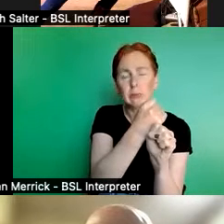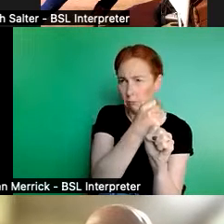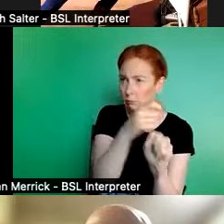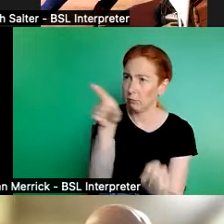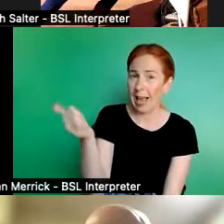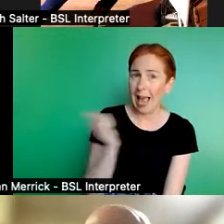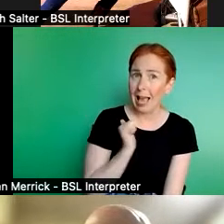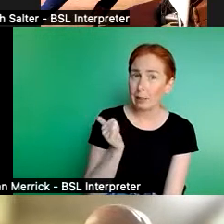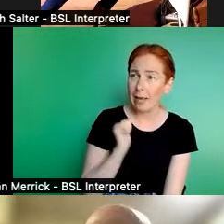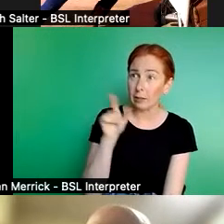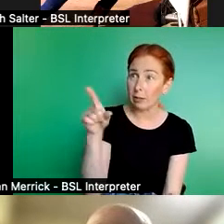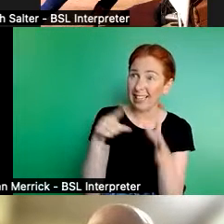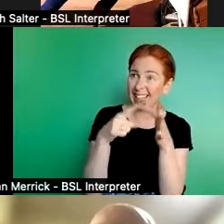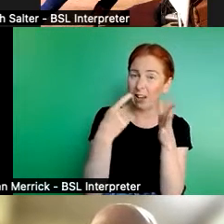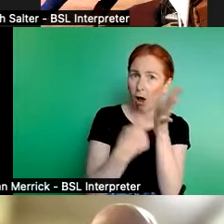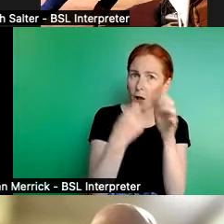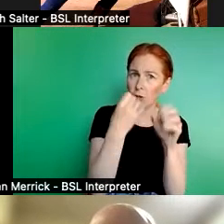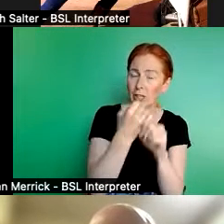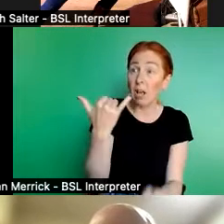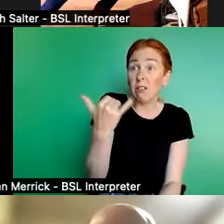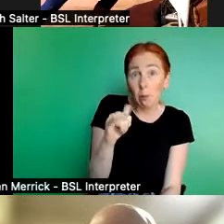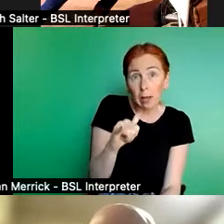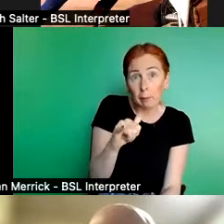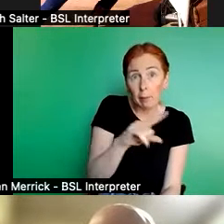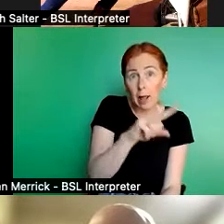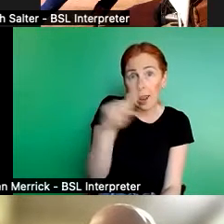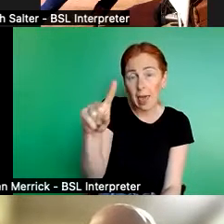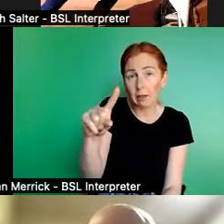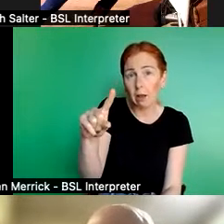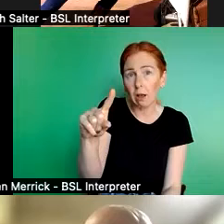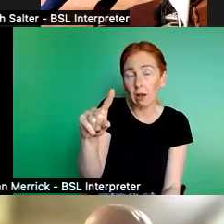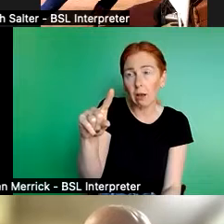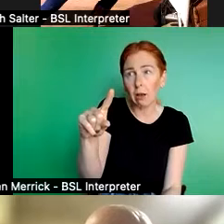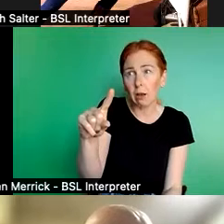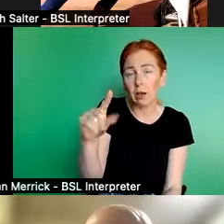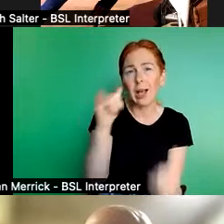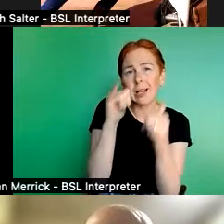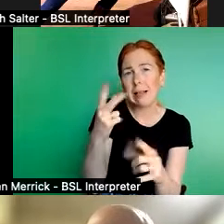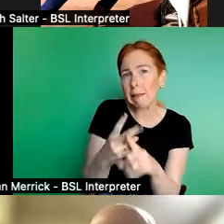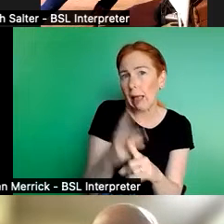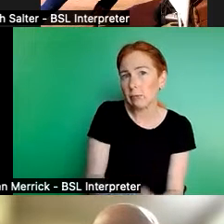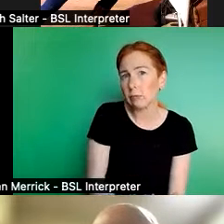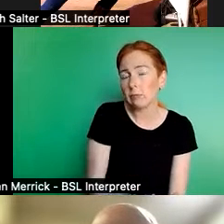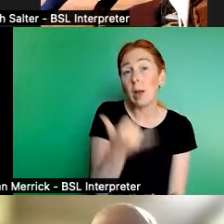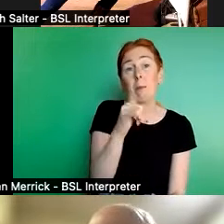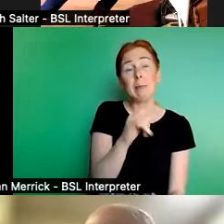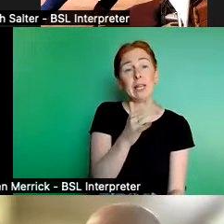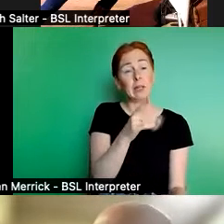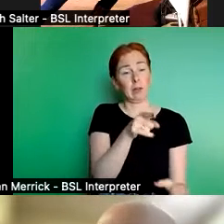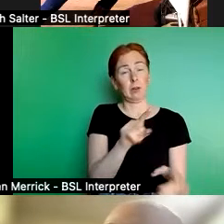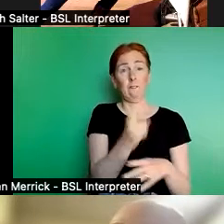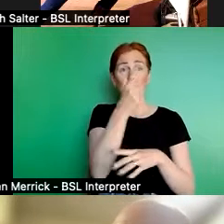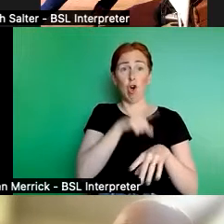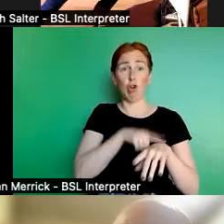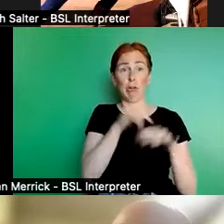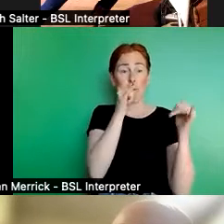might need to be repeated? Could it be that someone does indeed have Usher, but perhaps the ERG doesn't give that result first time?